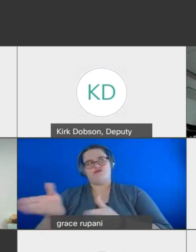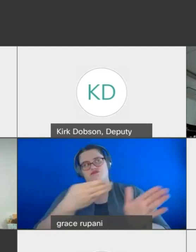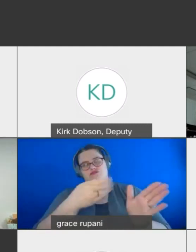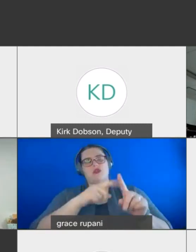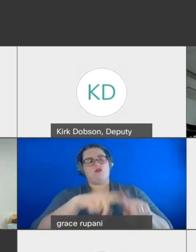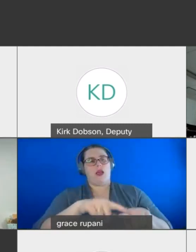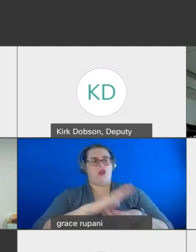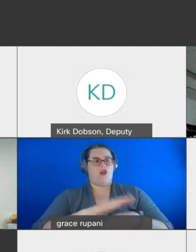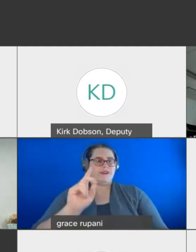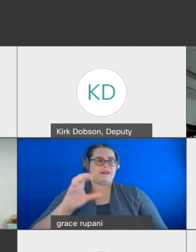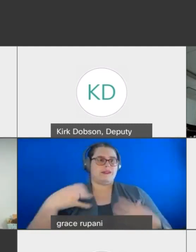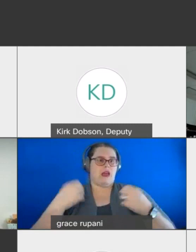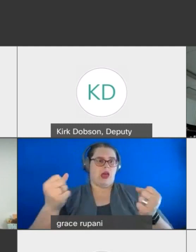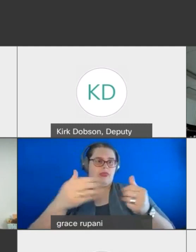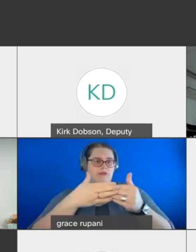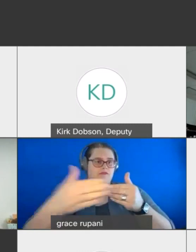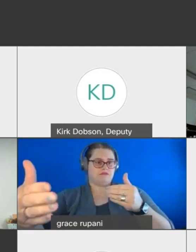if